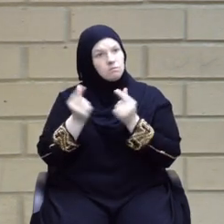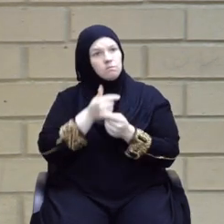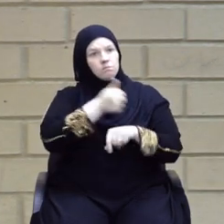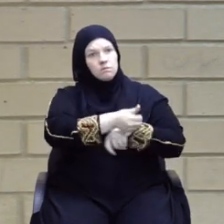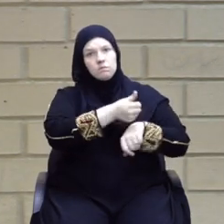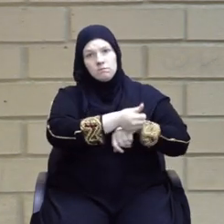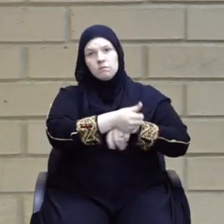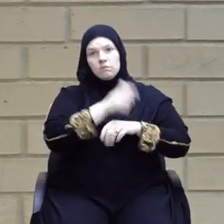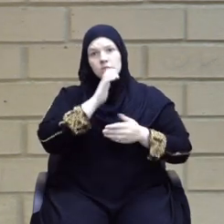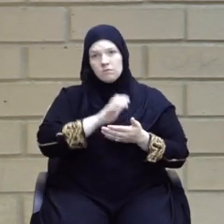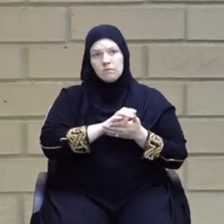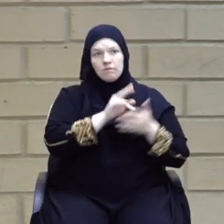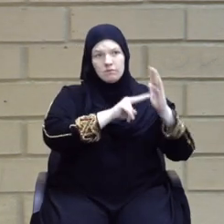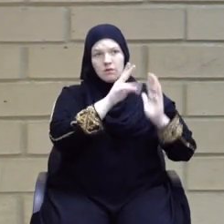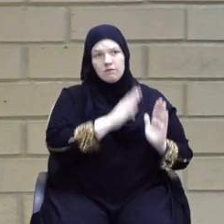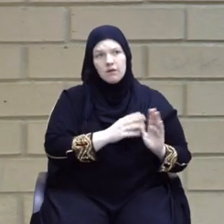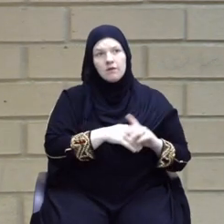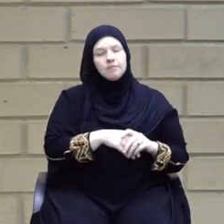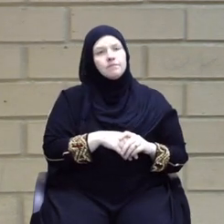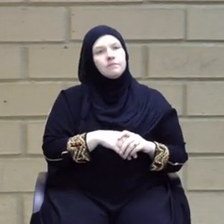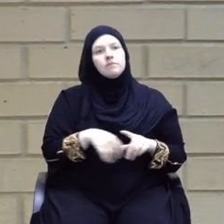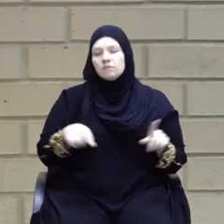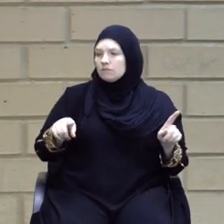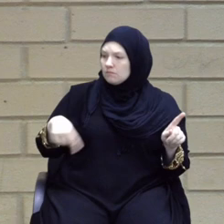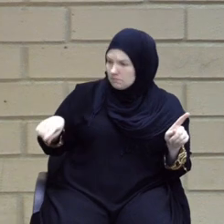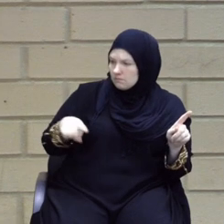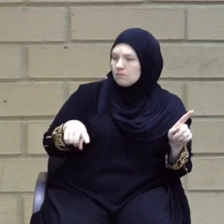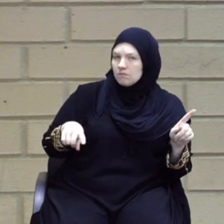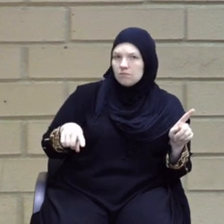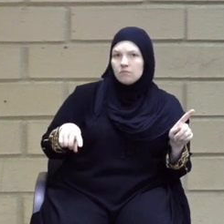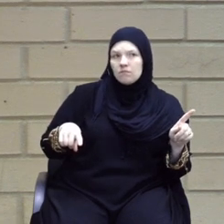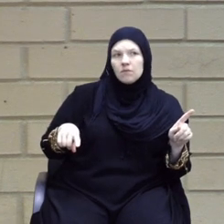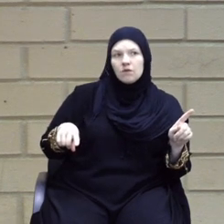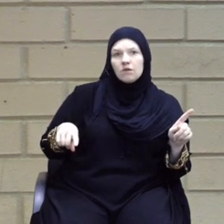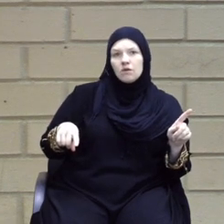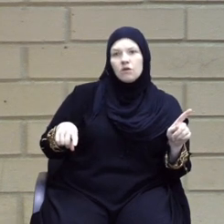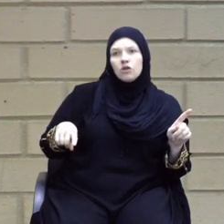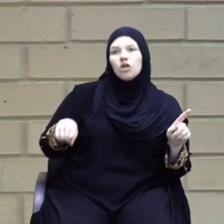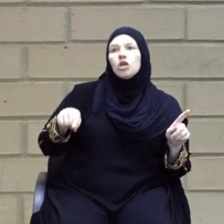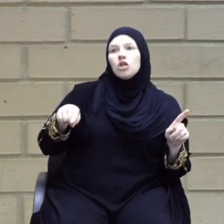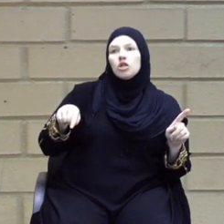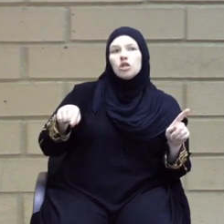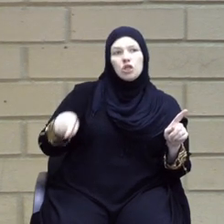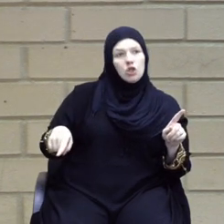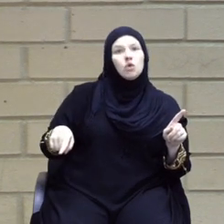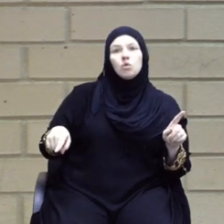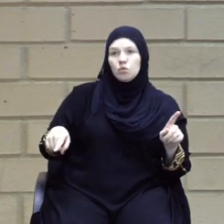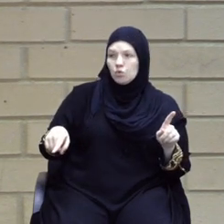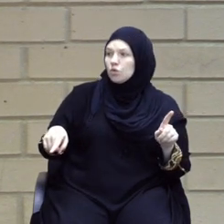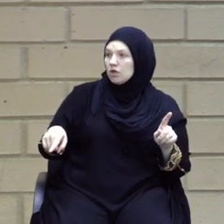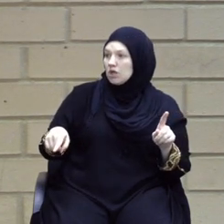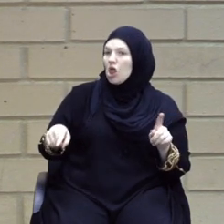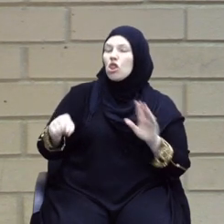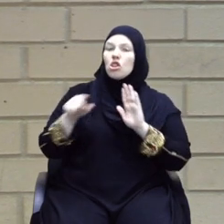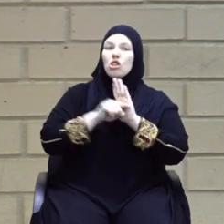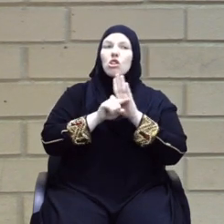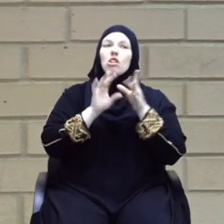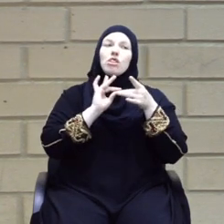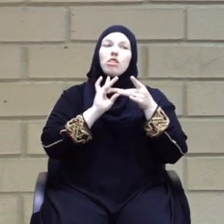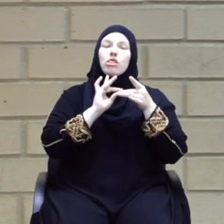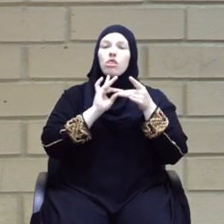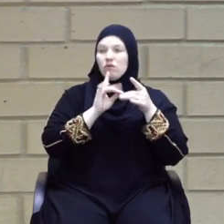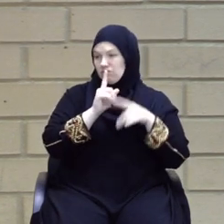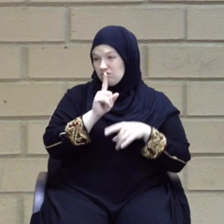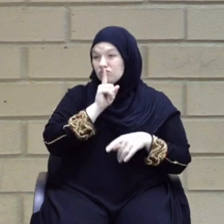Unto every man among them will be paid that which he had earned of sin. And as for him among them who had the greater